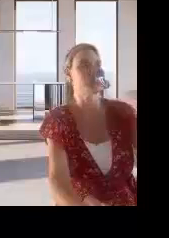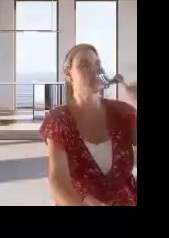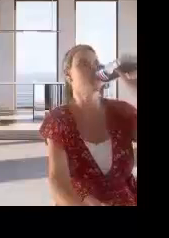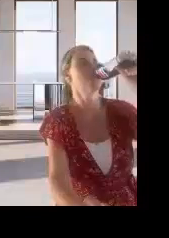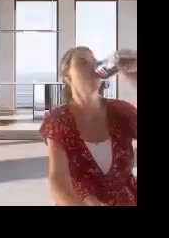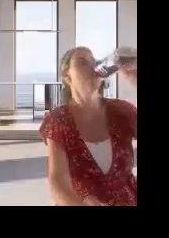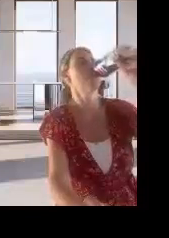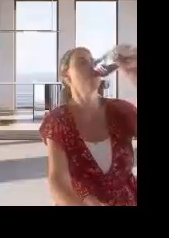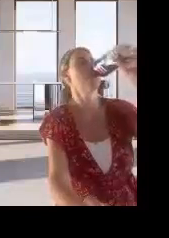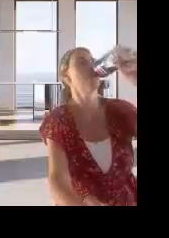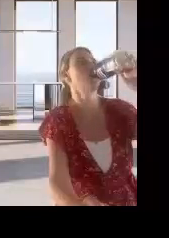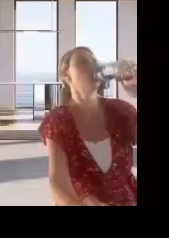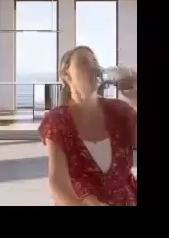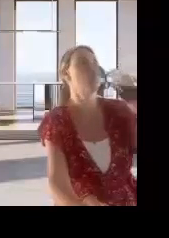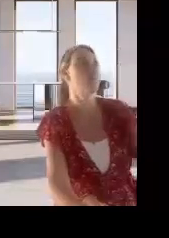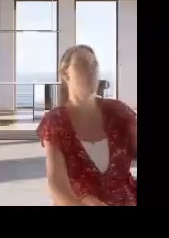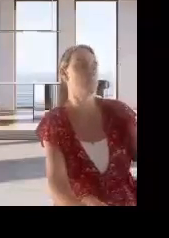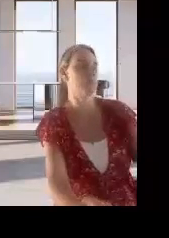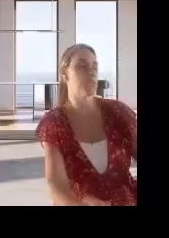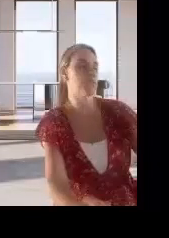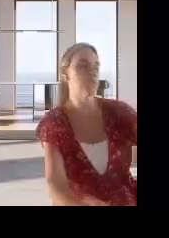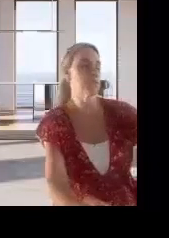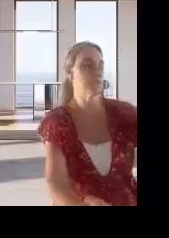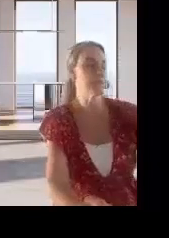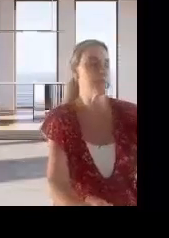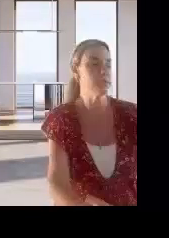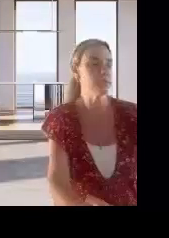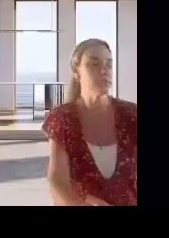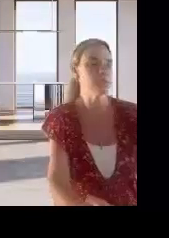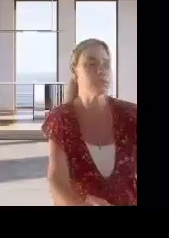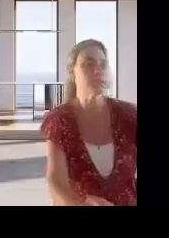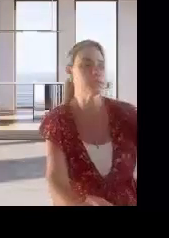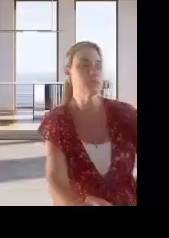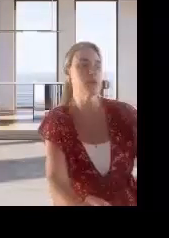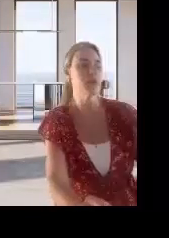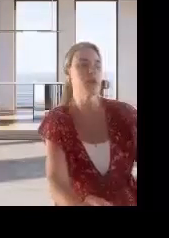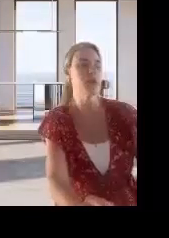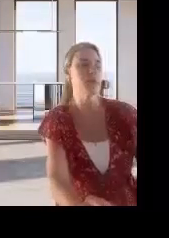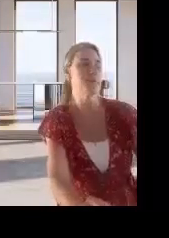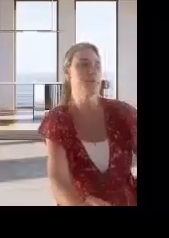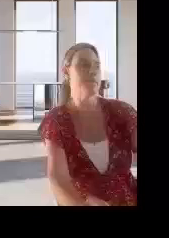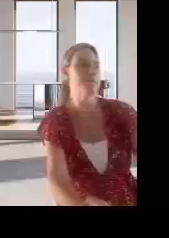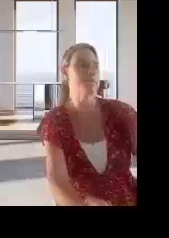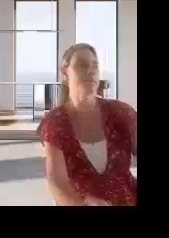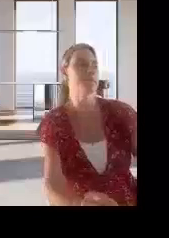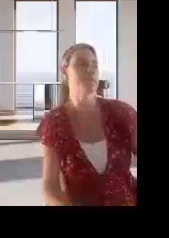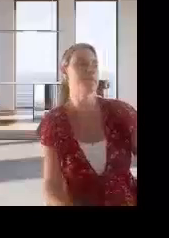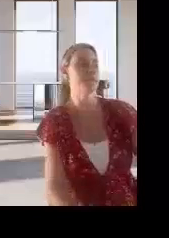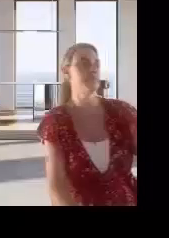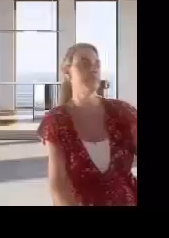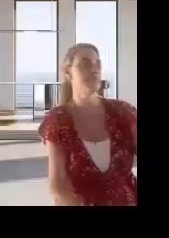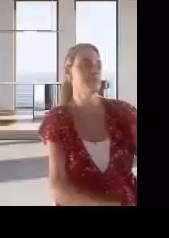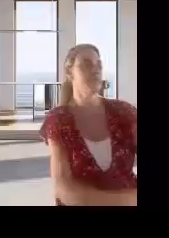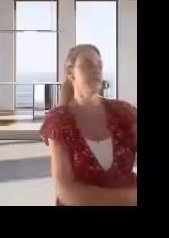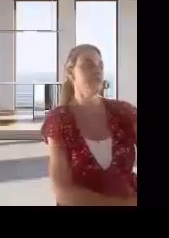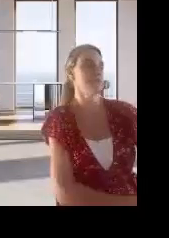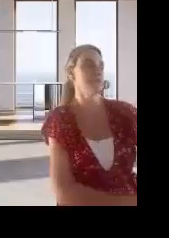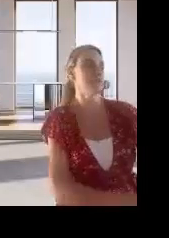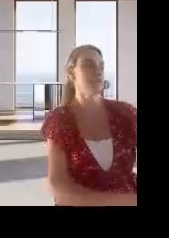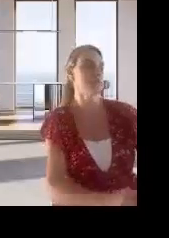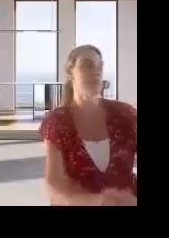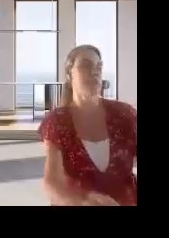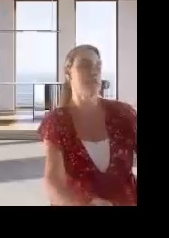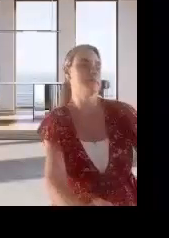for Black and Indigenous students, but it's also time that we, as a board, if we're going to focus on academics, we need to